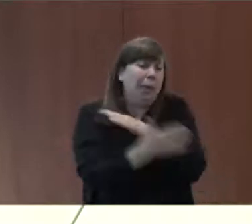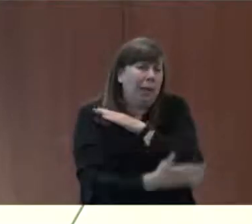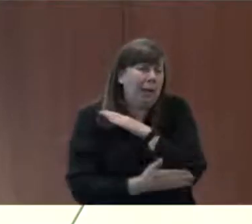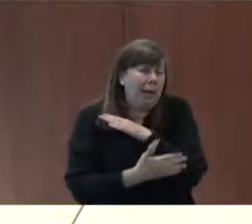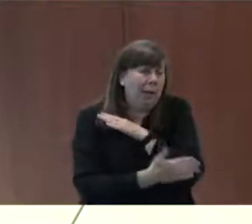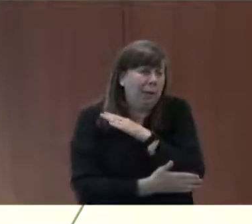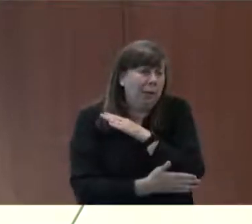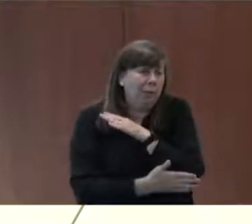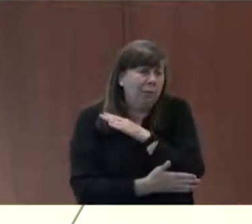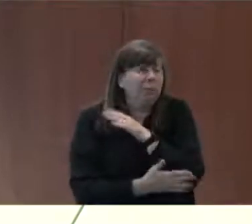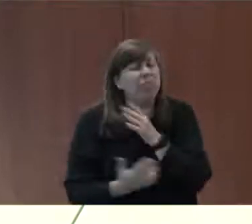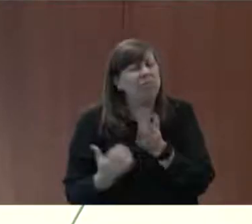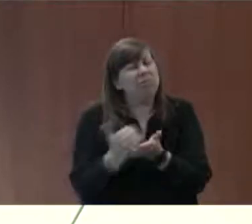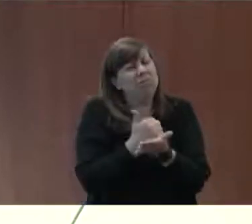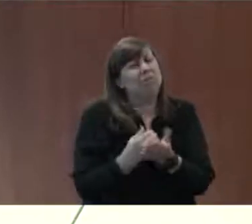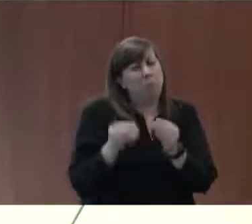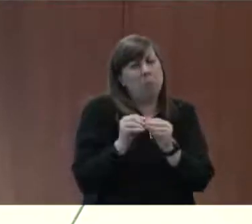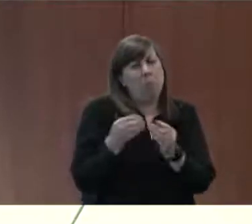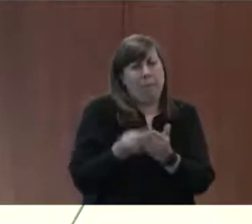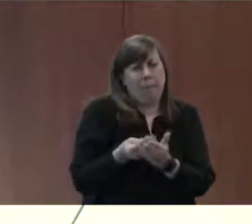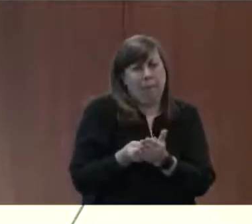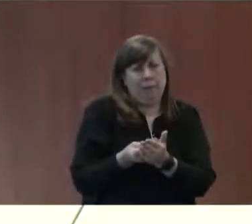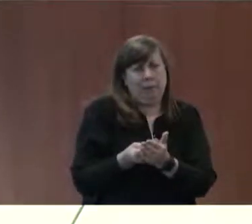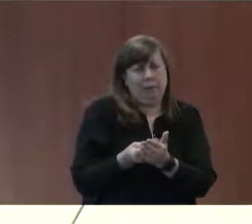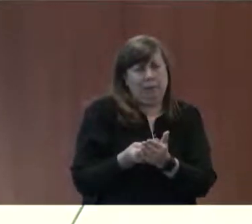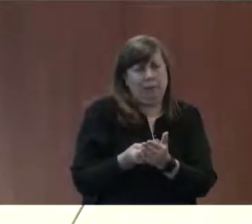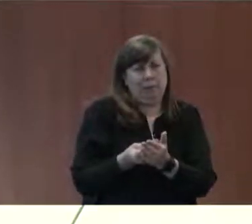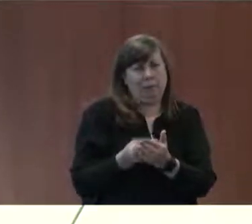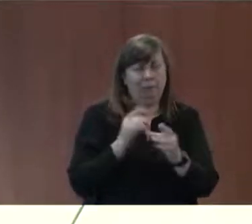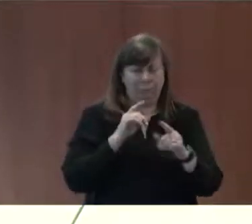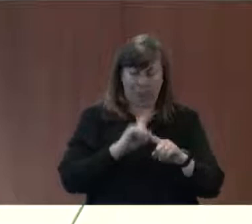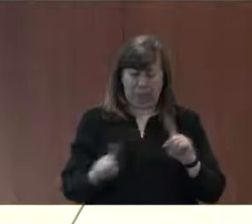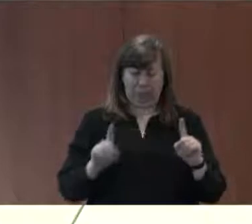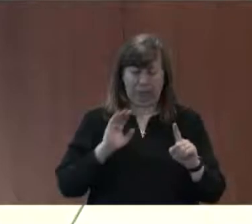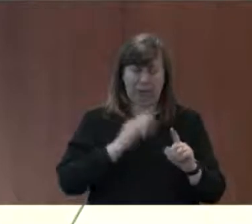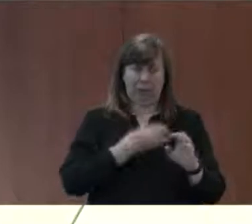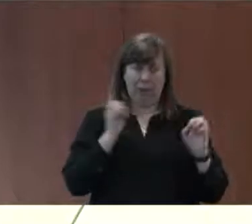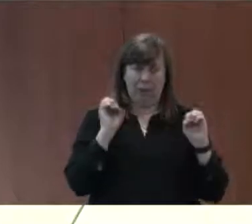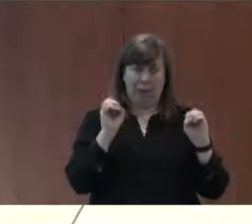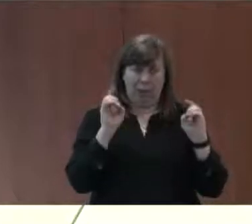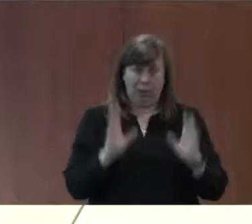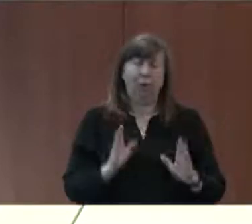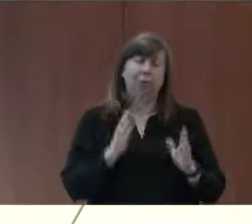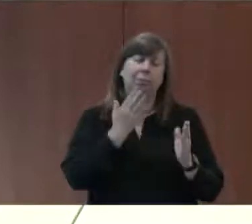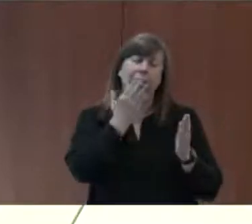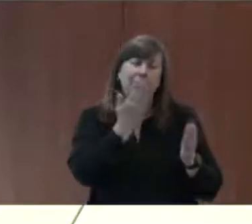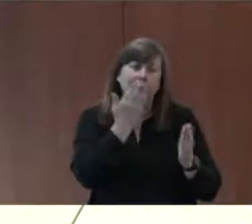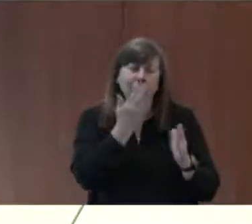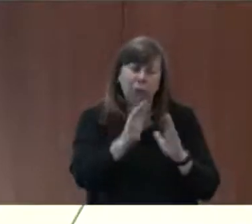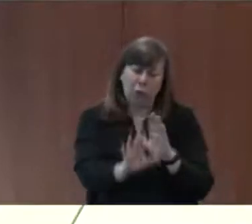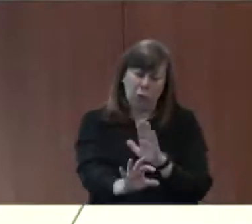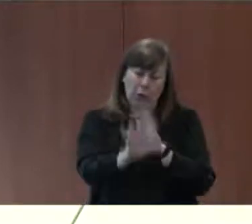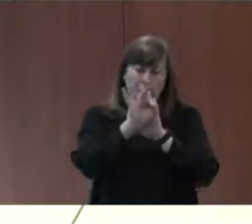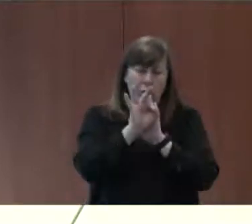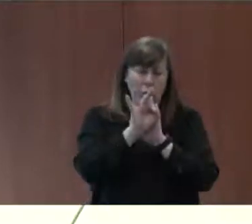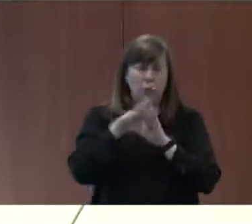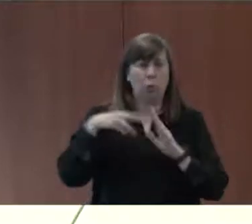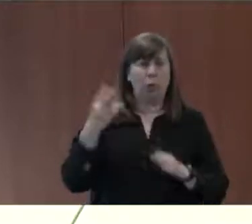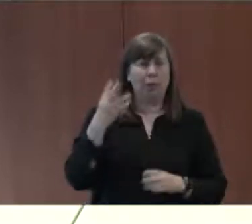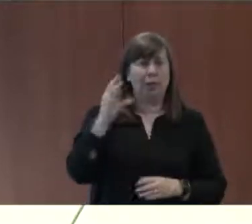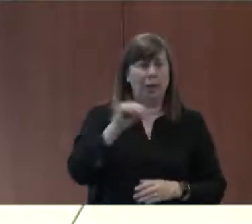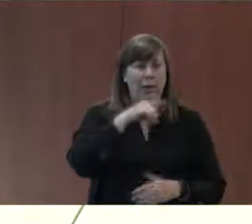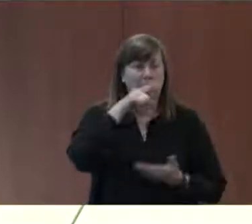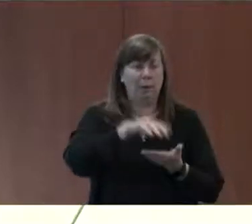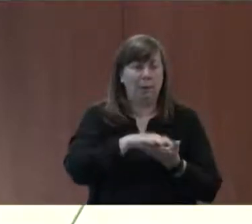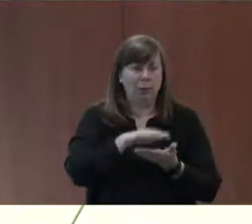counties, they can earn higher salaries. But our educators, thank you. You have chosen Washington County